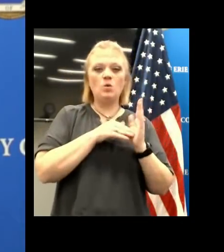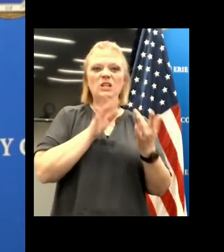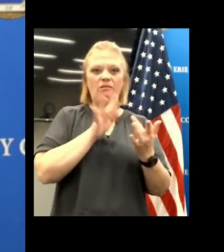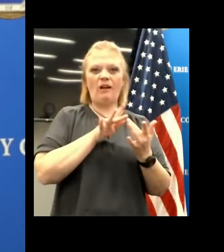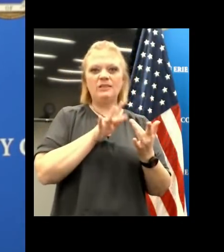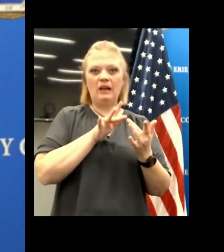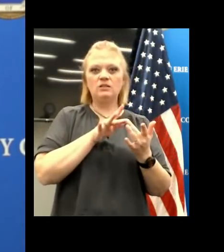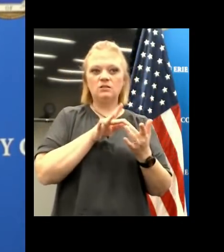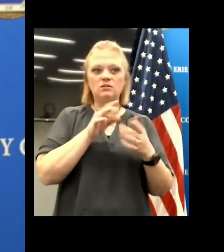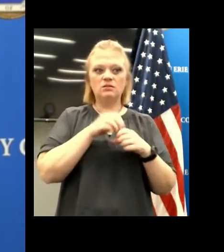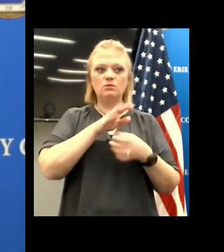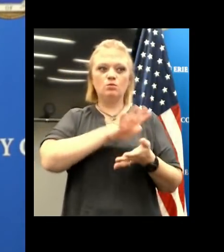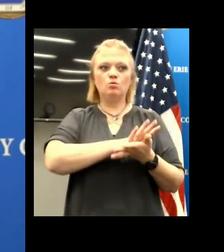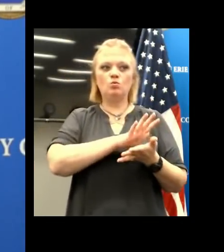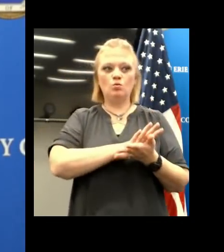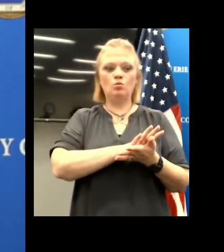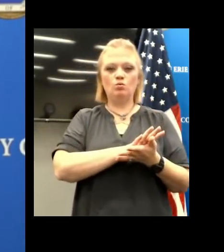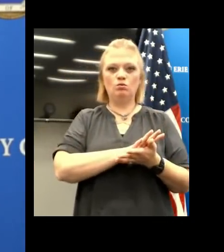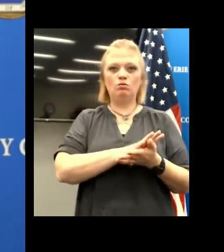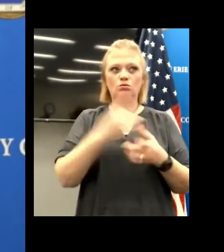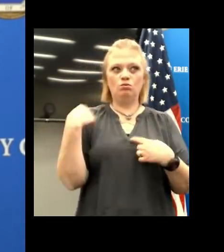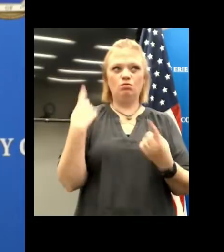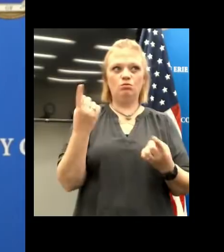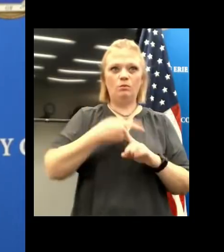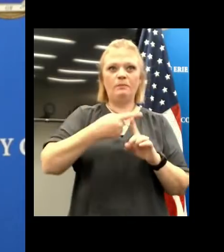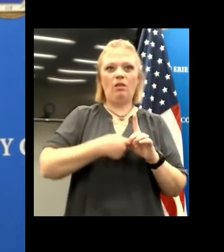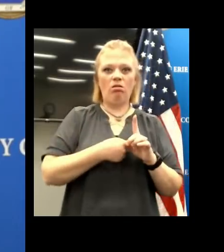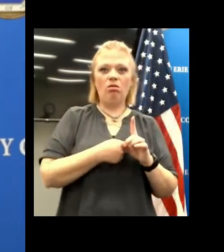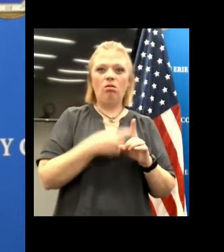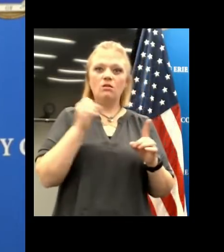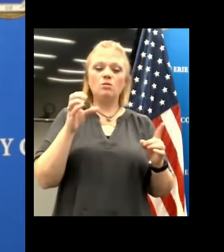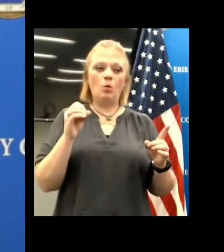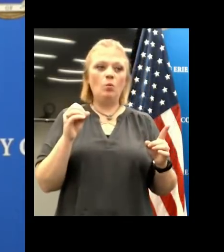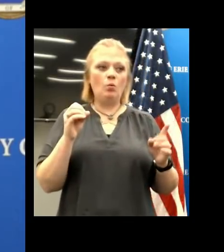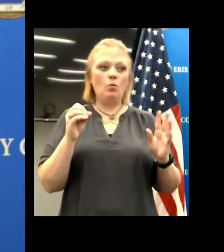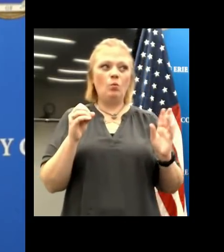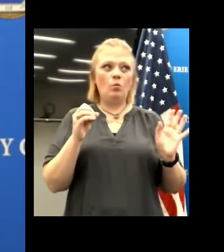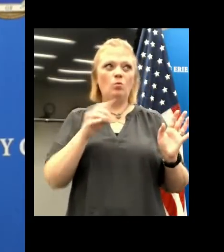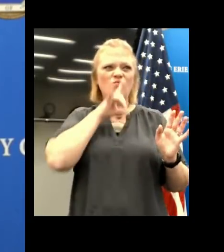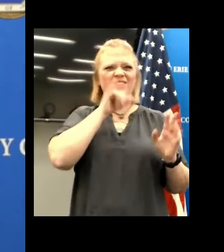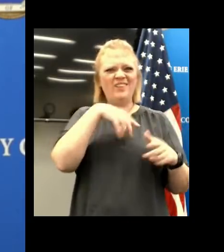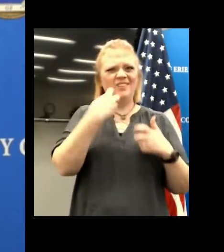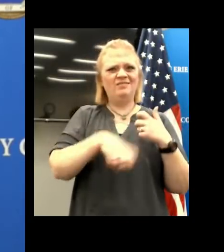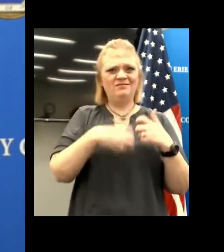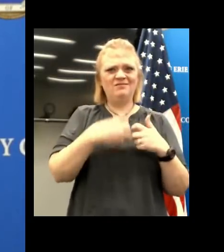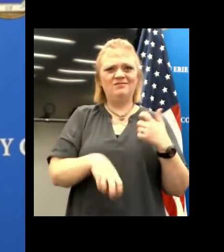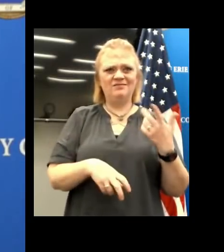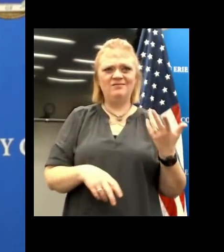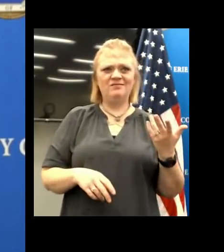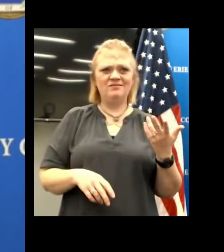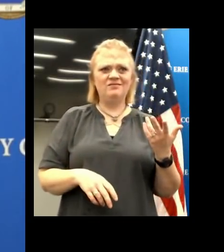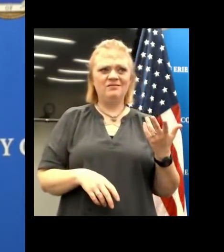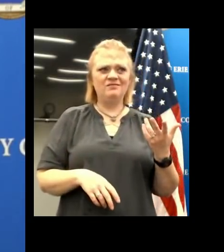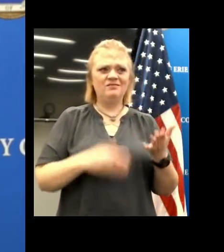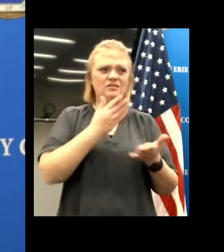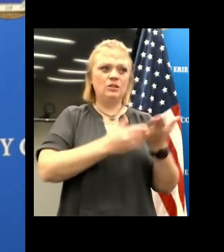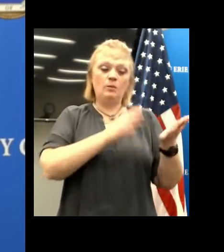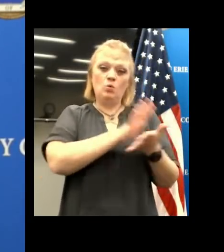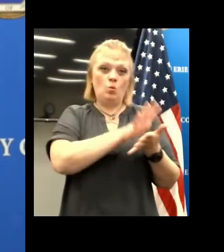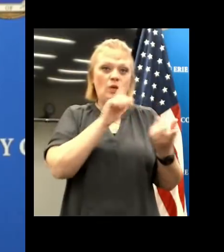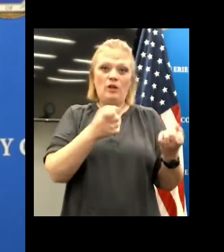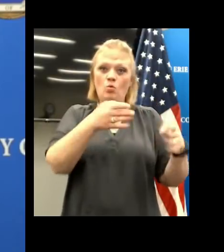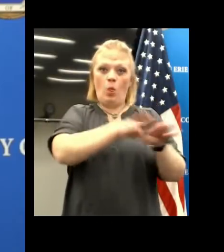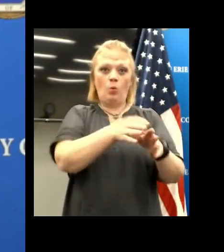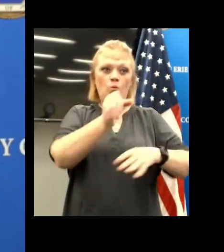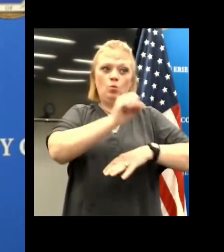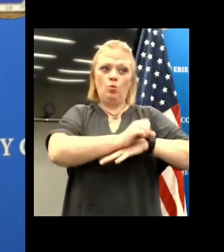contacts in the schools over the past month. So it's been really difficult, and you know that some schools have had to close because they